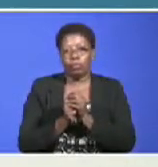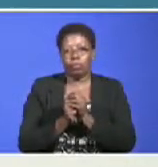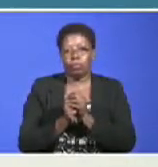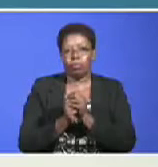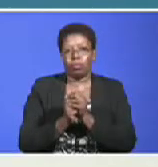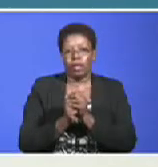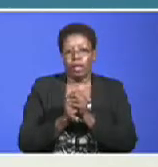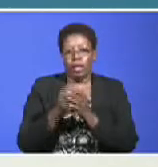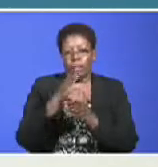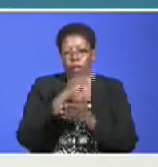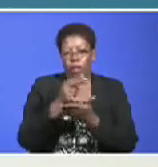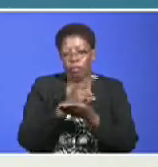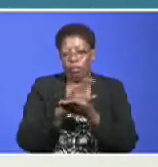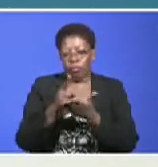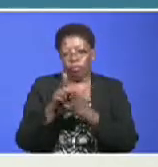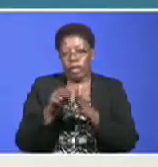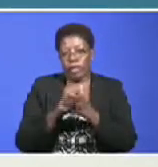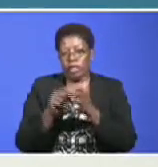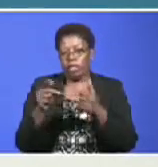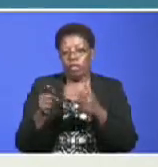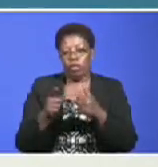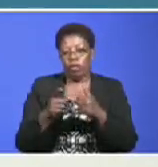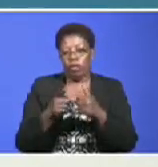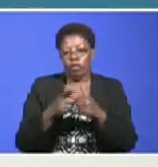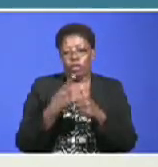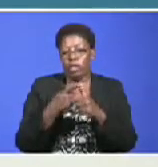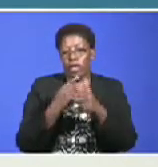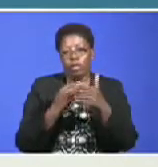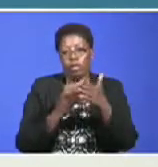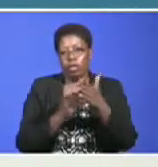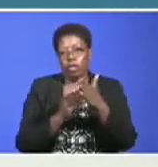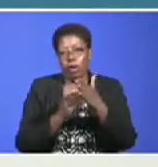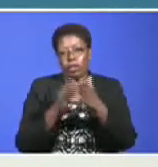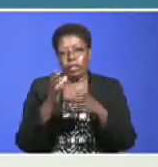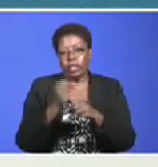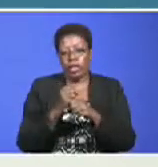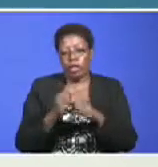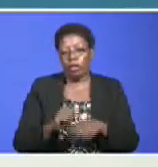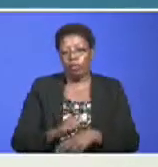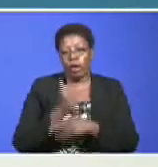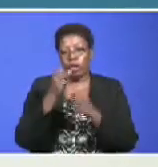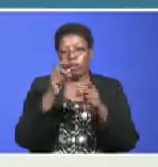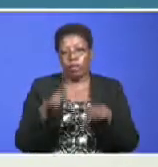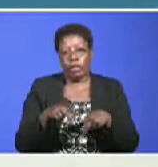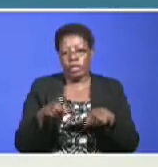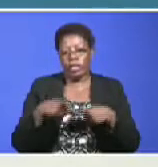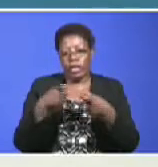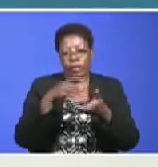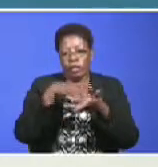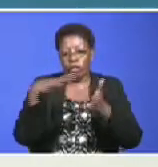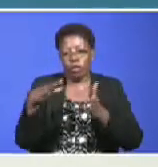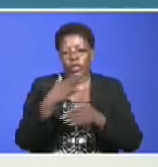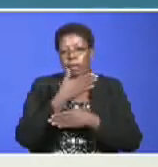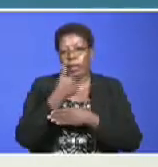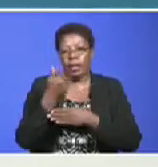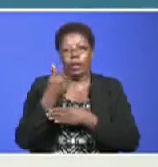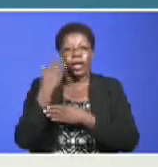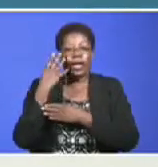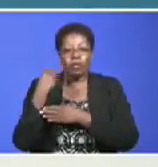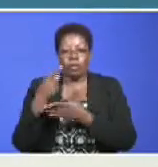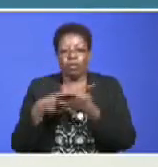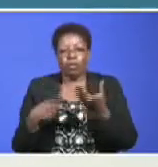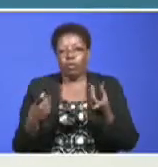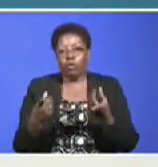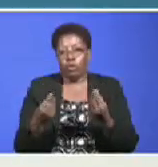the hospitality is first class. So we take a lot of pride on. Nobody gives our student athletes a better experience than what we